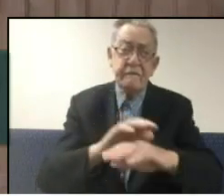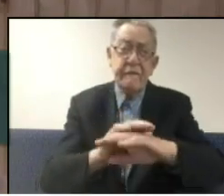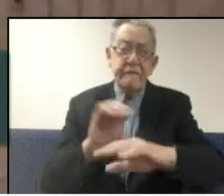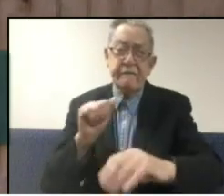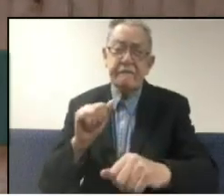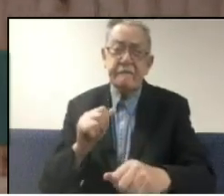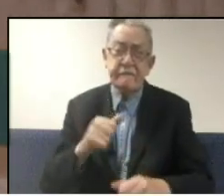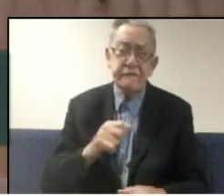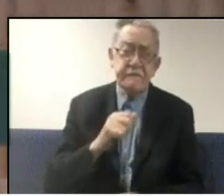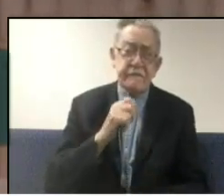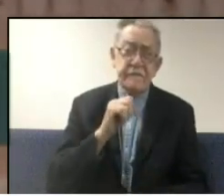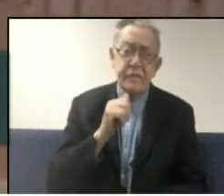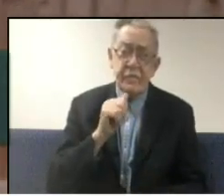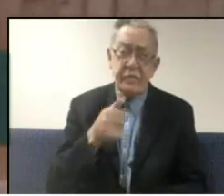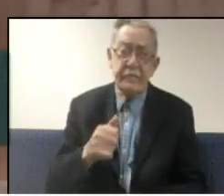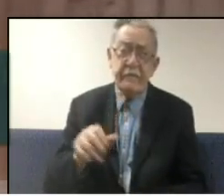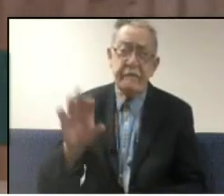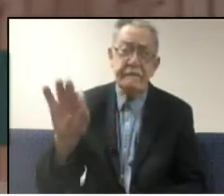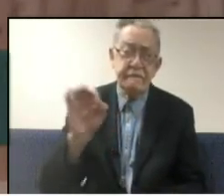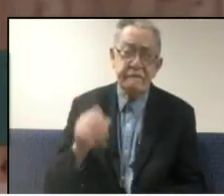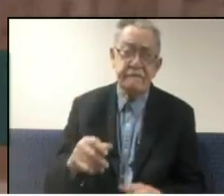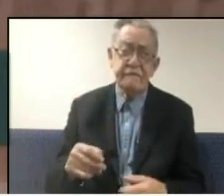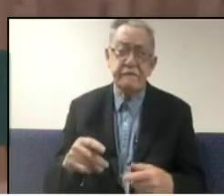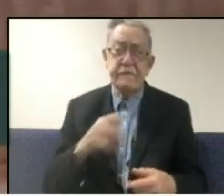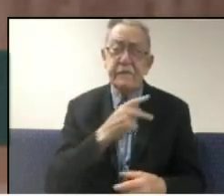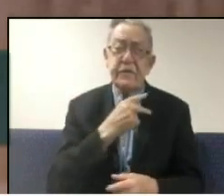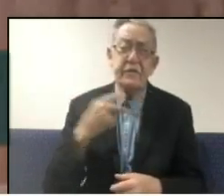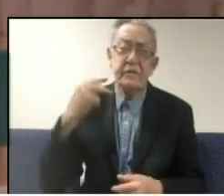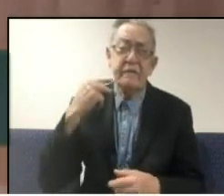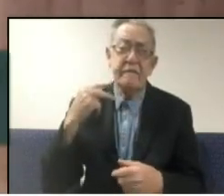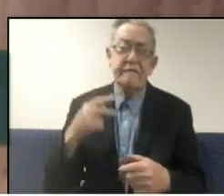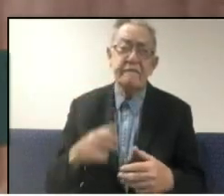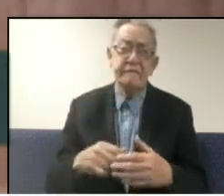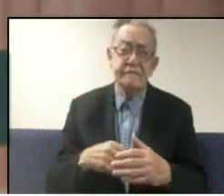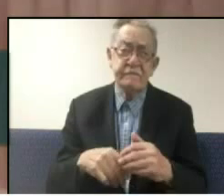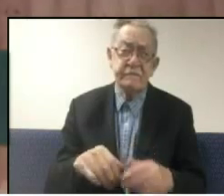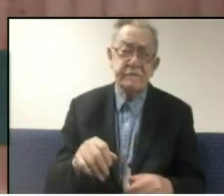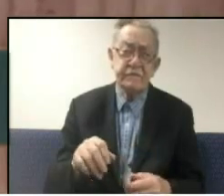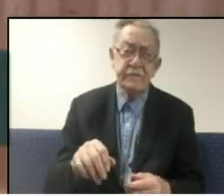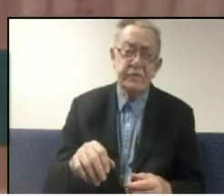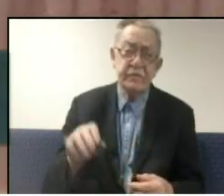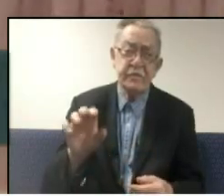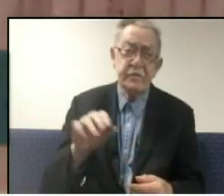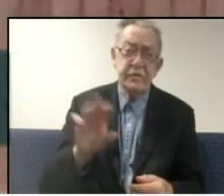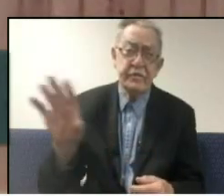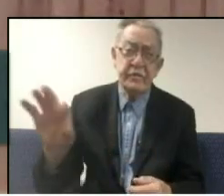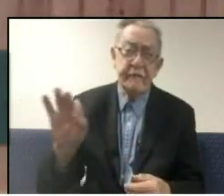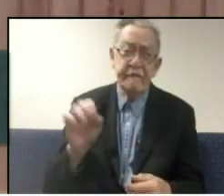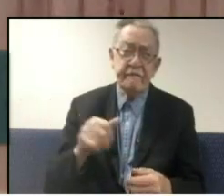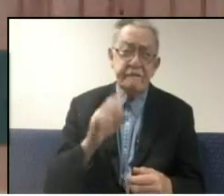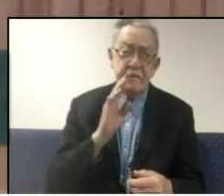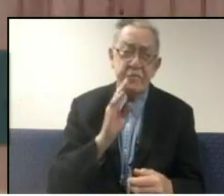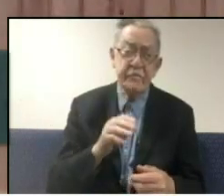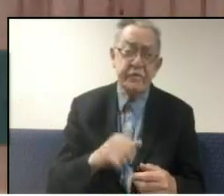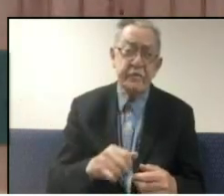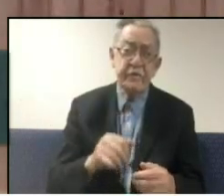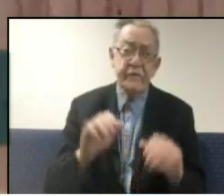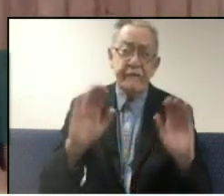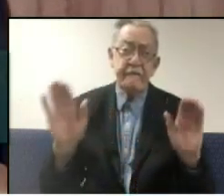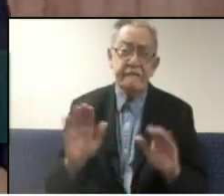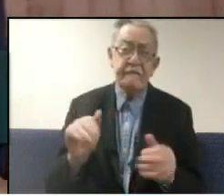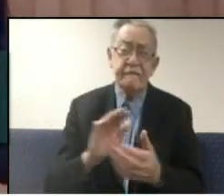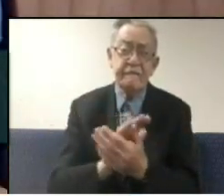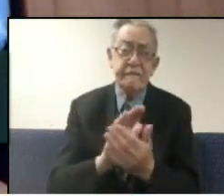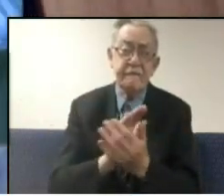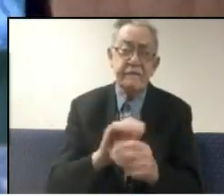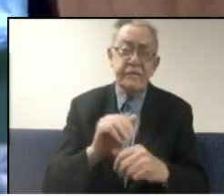a preacher. You didn't choose to be a deacon. You didn't choose to be a Sunday school teacher. You didn't choose to have perfect church attendance. So